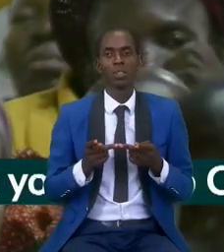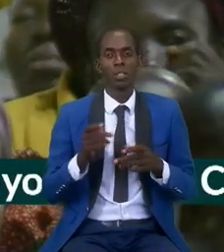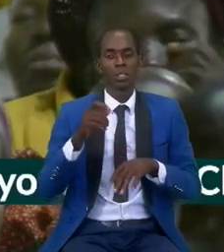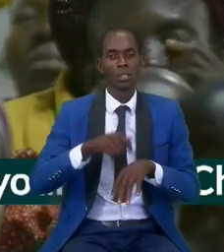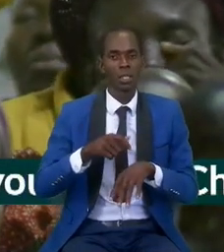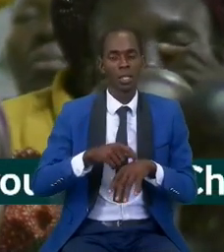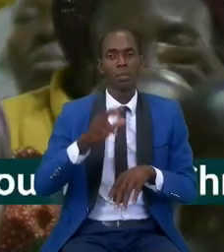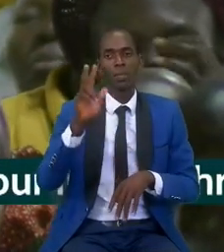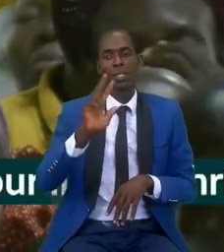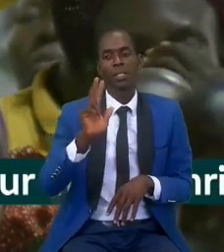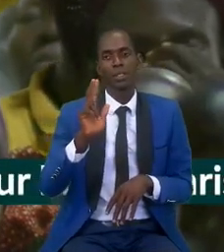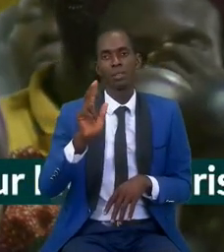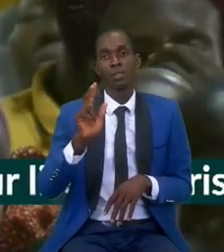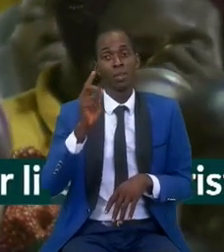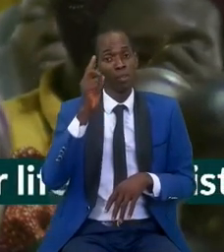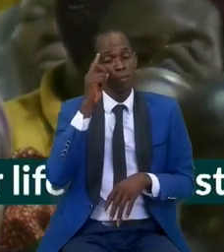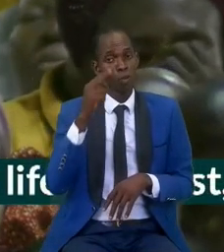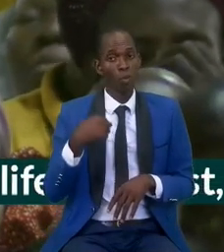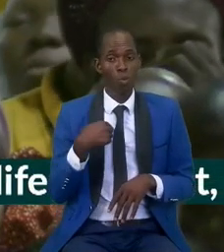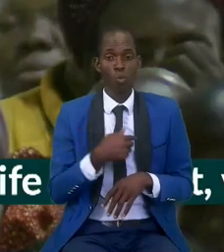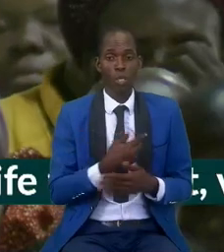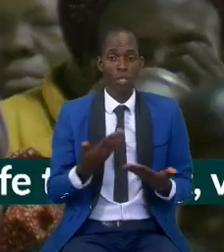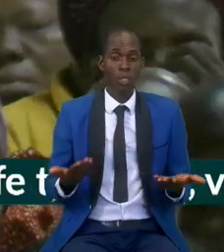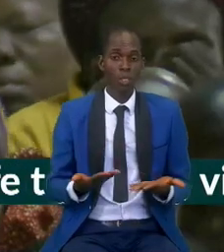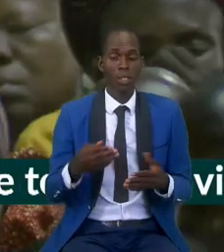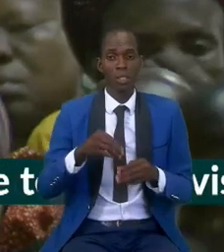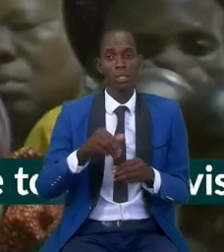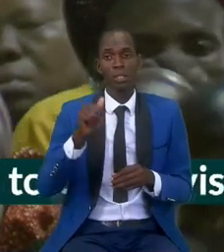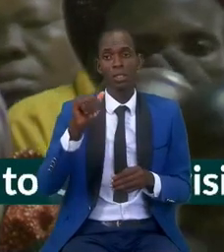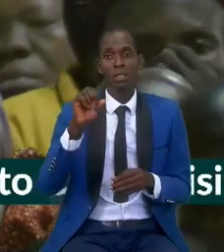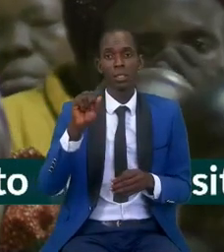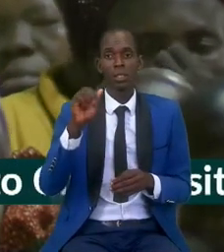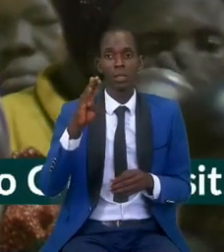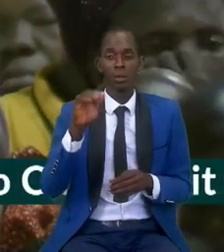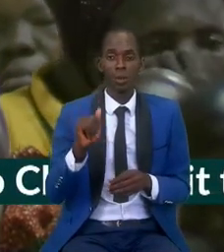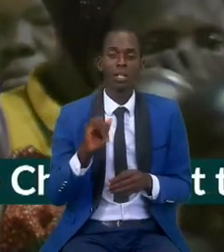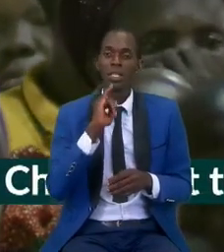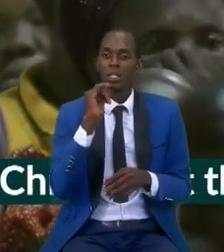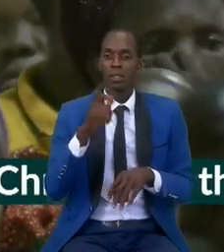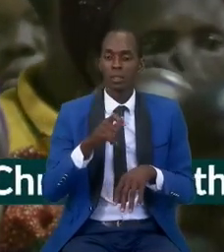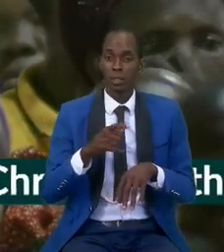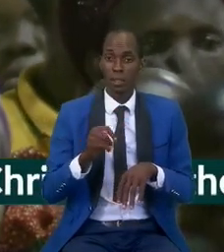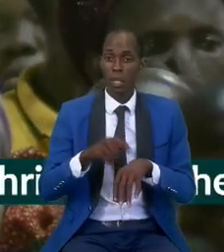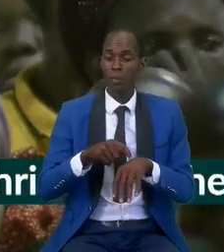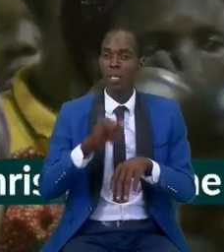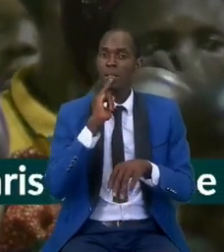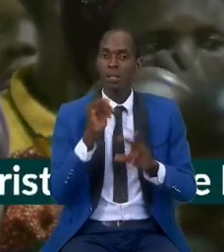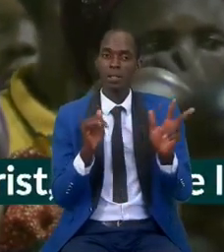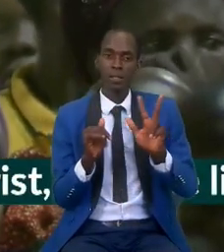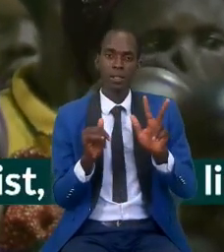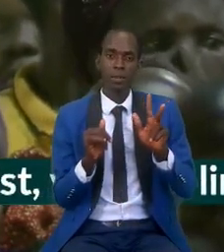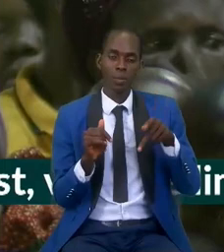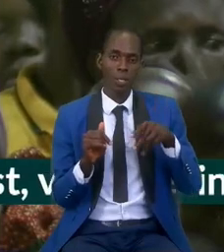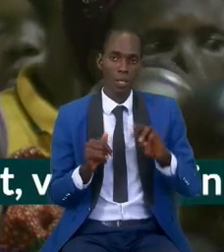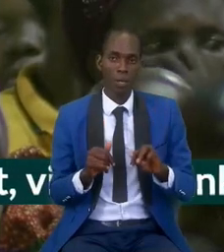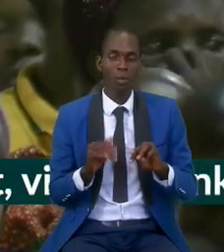P.M and it will take place in Deeper Life Bible church headquarters Church